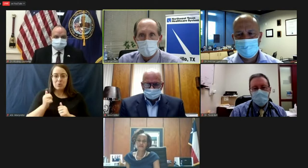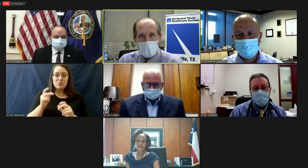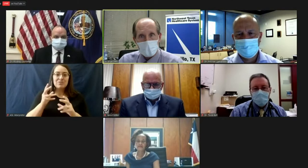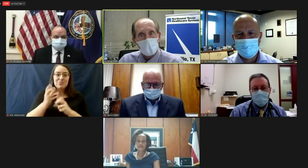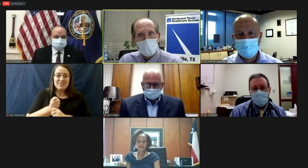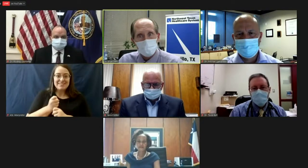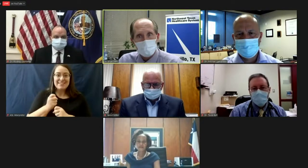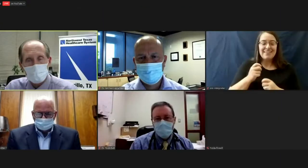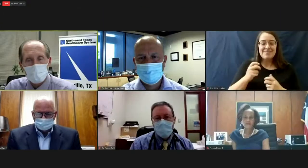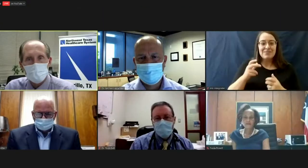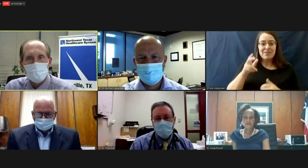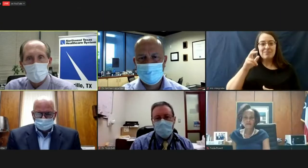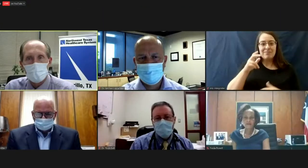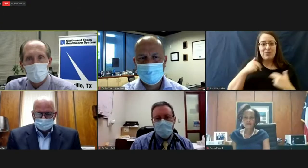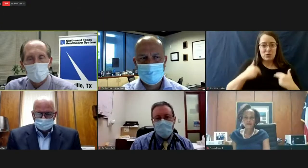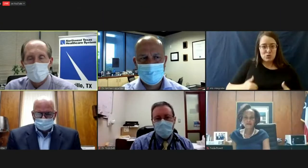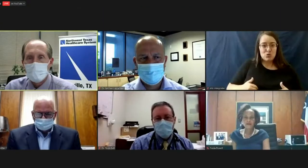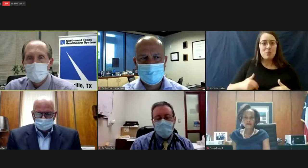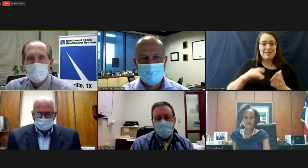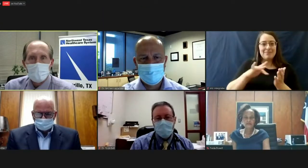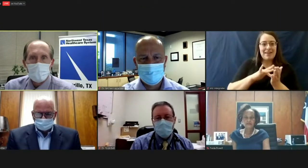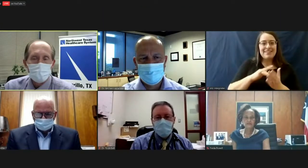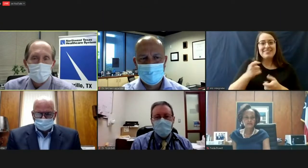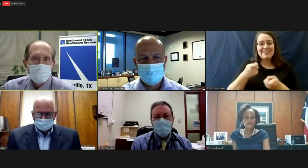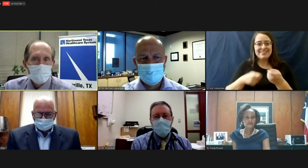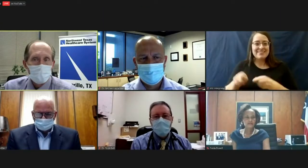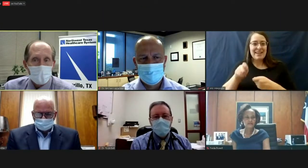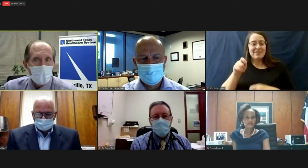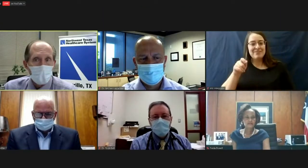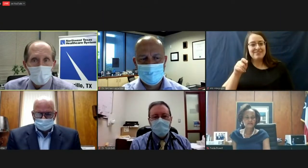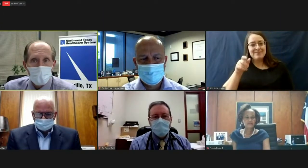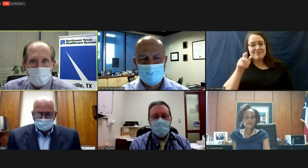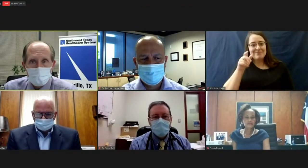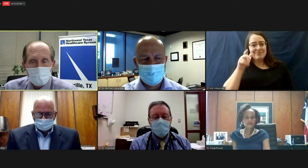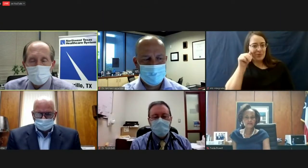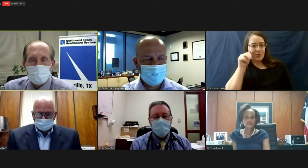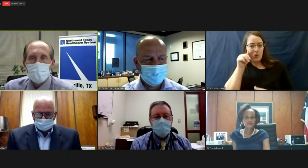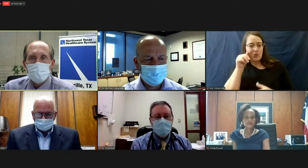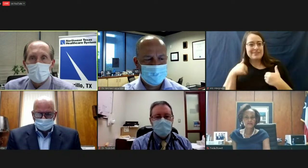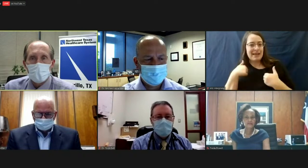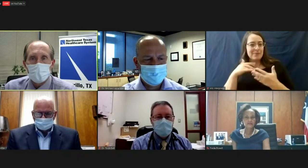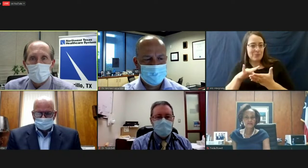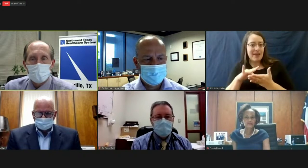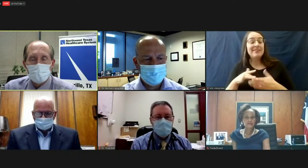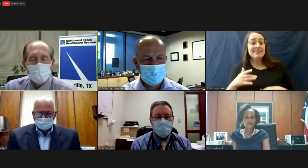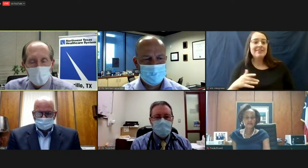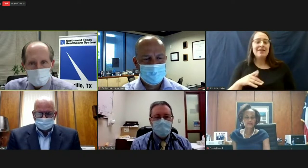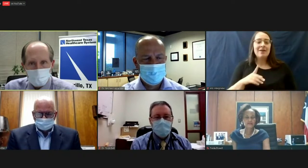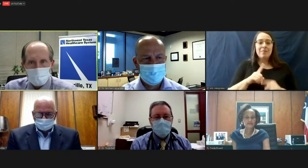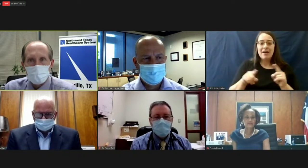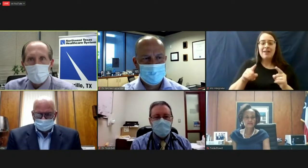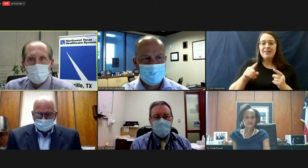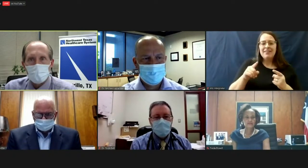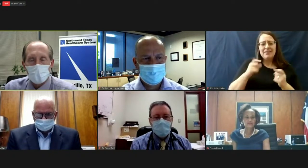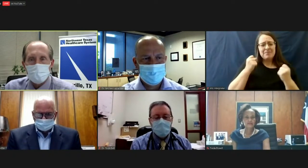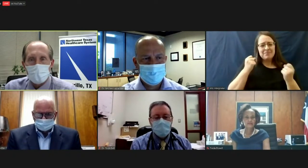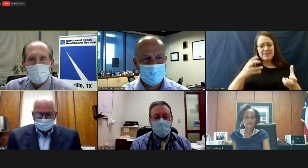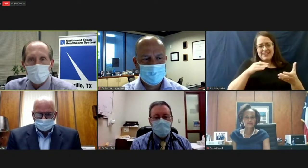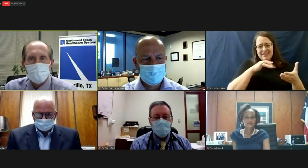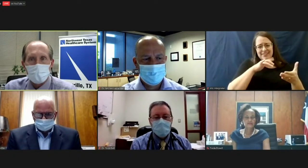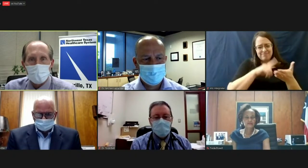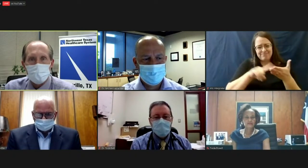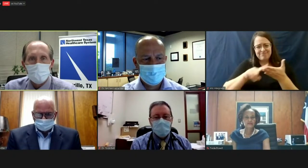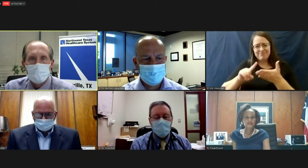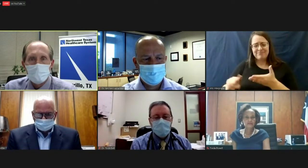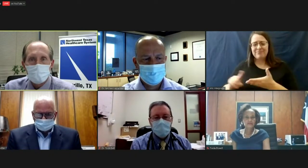to the animal husbandry doses that were being. But again, the studies, there's multiple studies, over